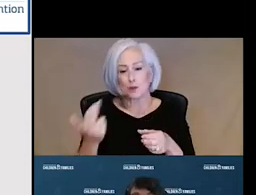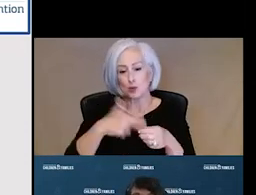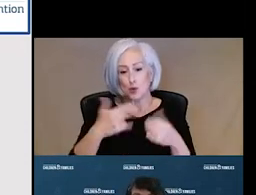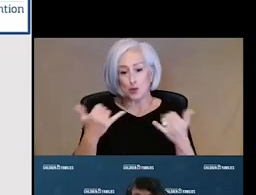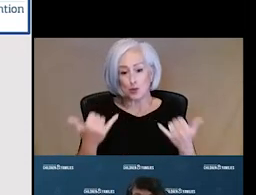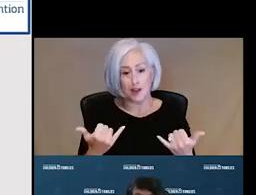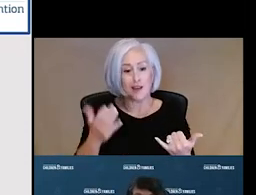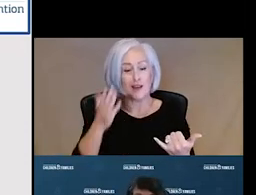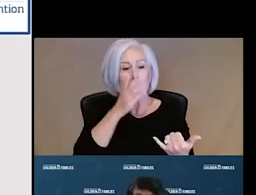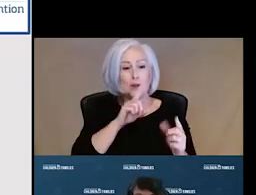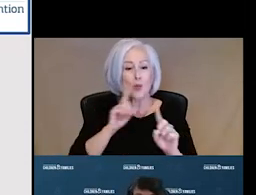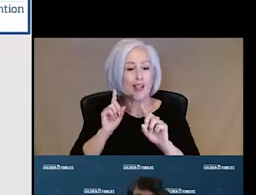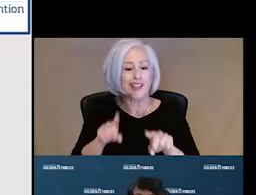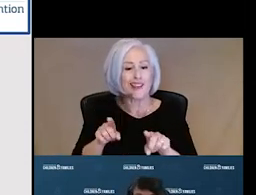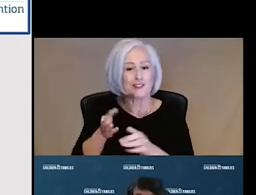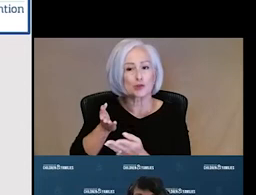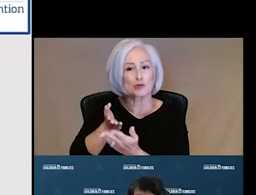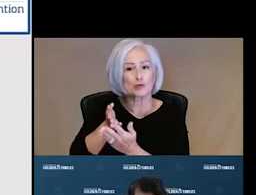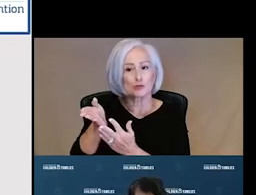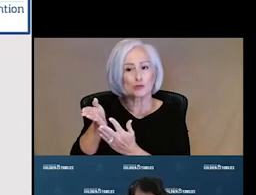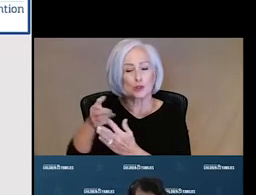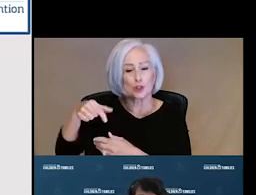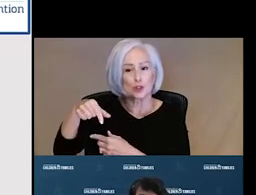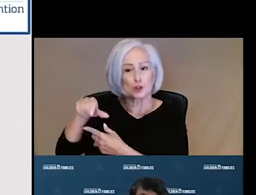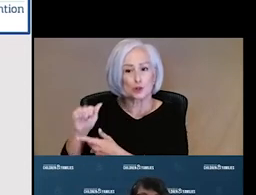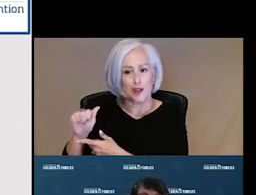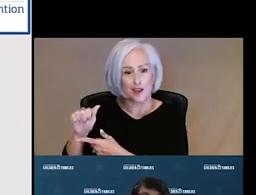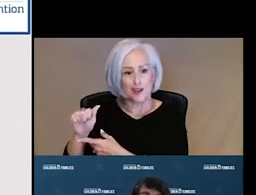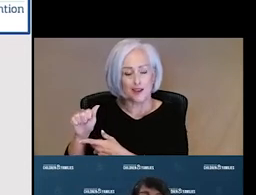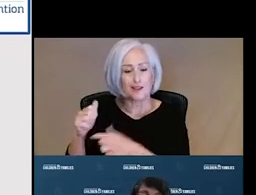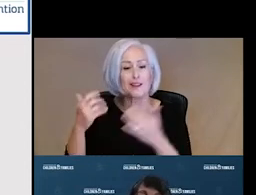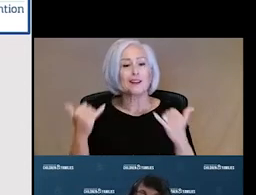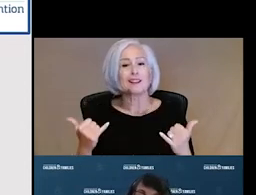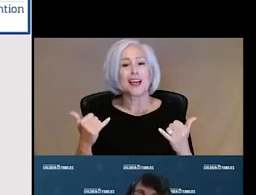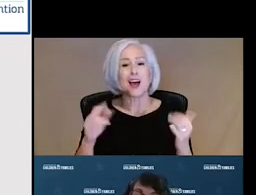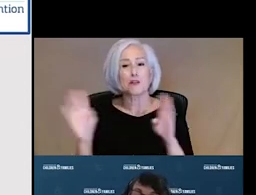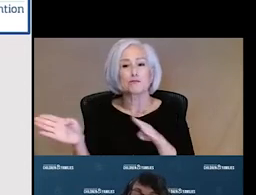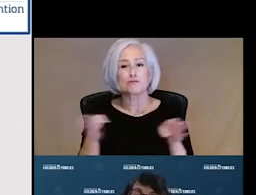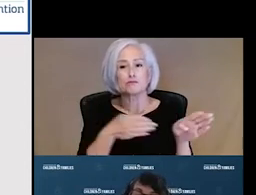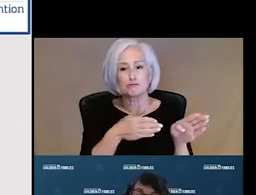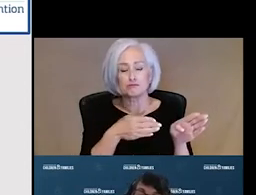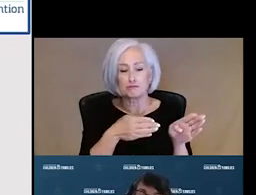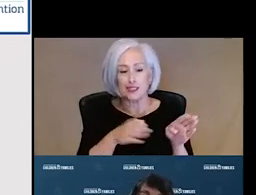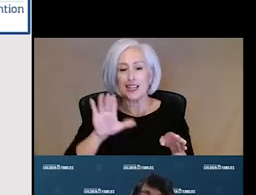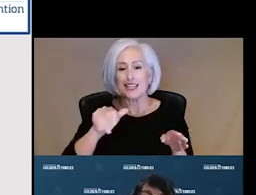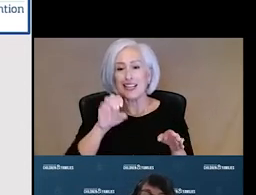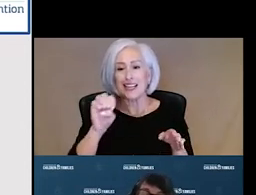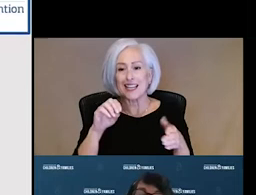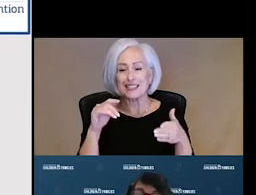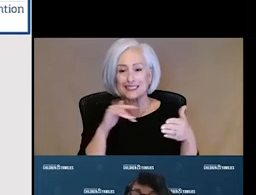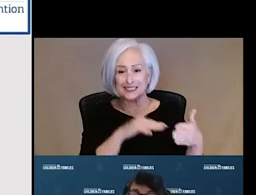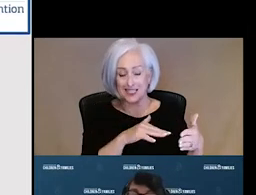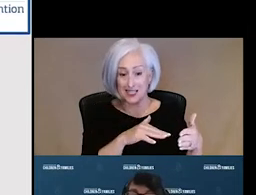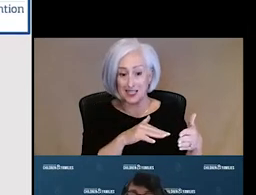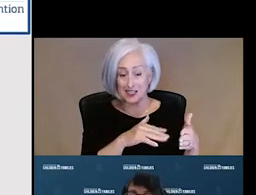function. Okay. We're going to jump into a case study. So now that we've discussed cost principles, let's